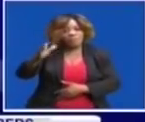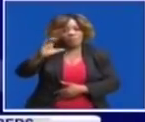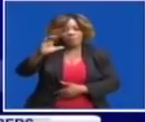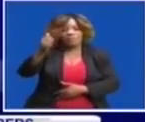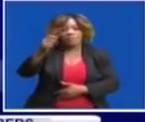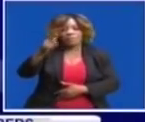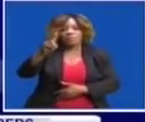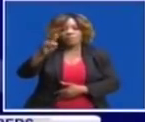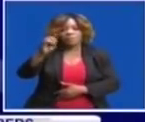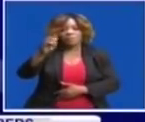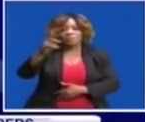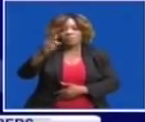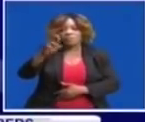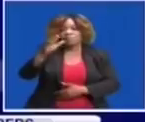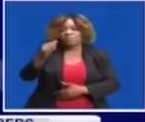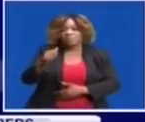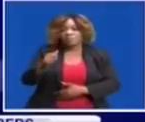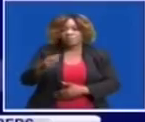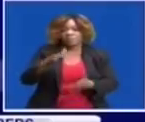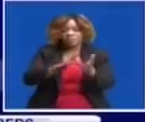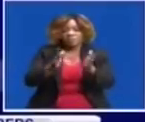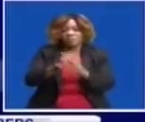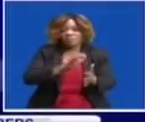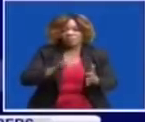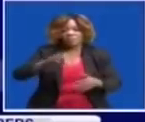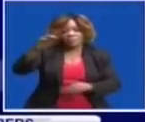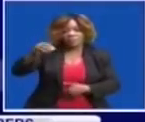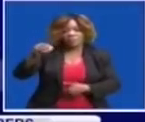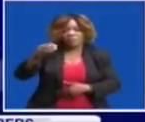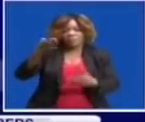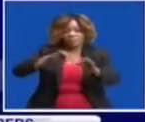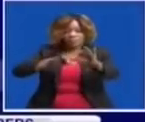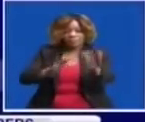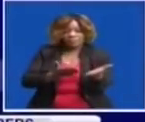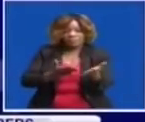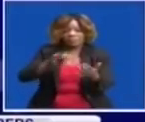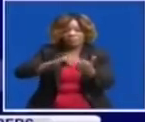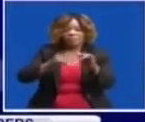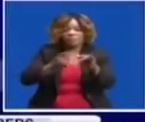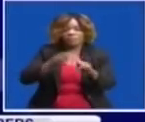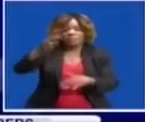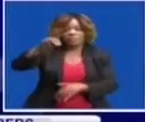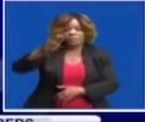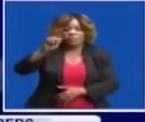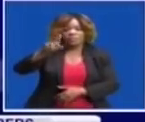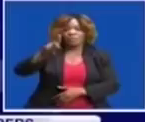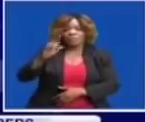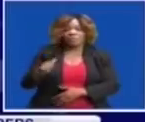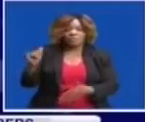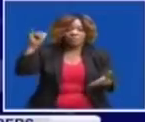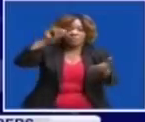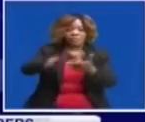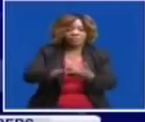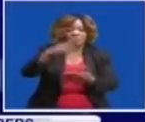Cathedral of the Child Jesus. Mr. Mwape died on Monday last week in South Africa, where he had been evacuated by government